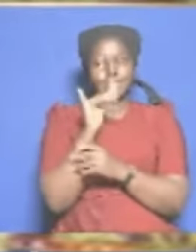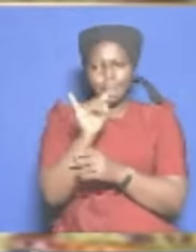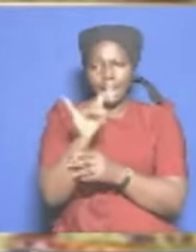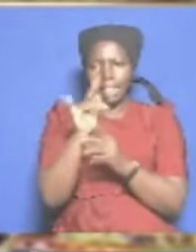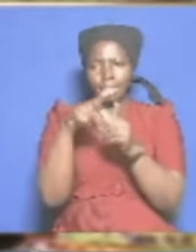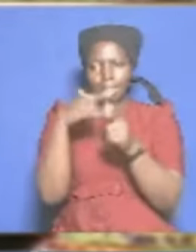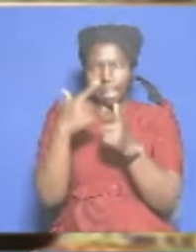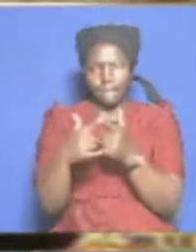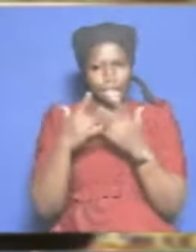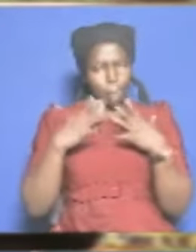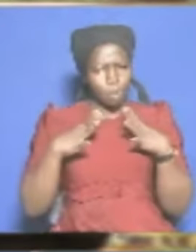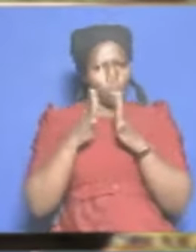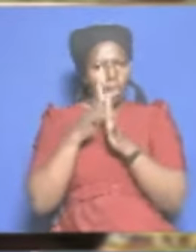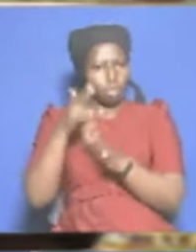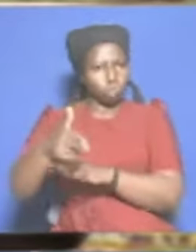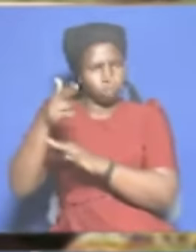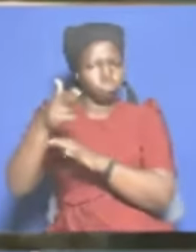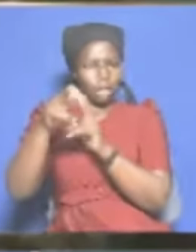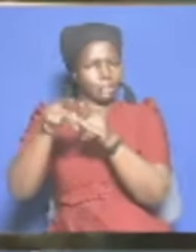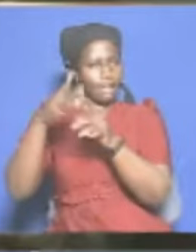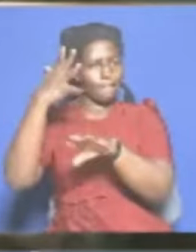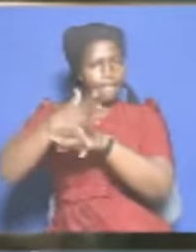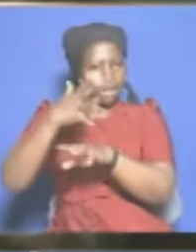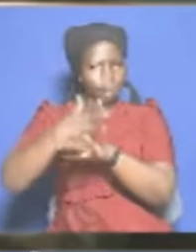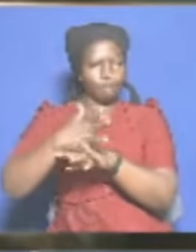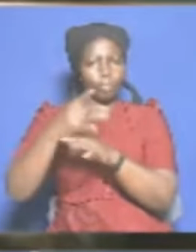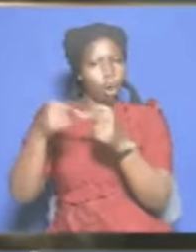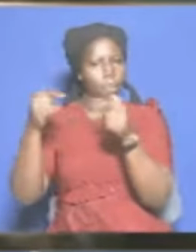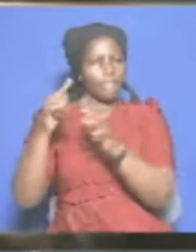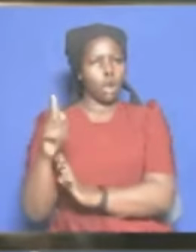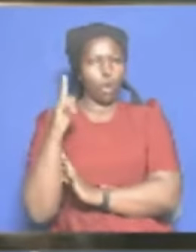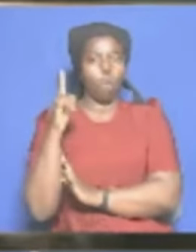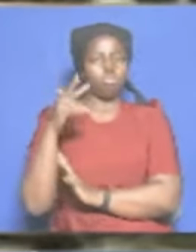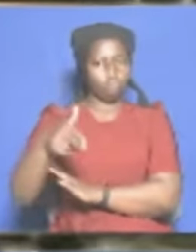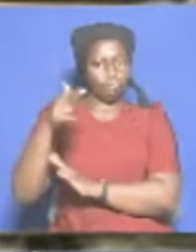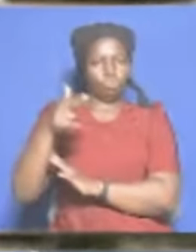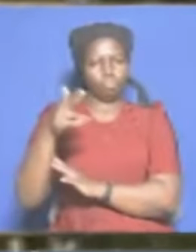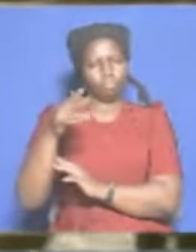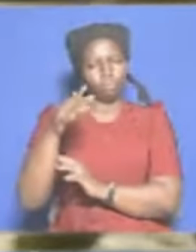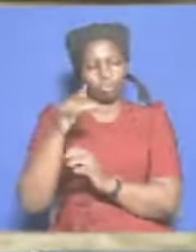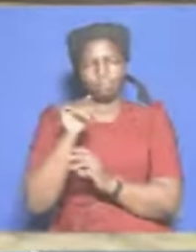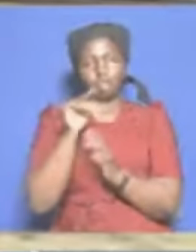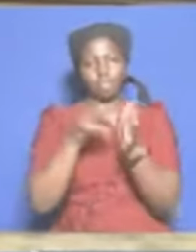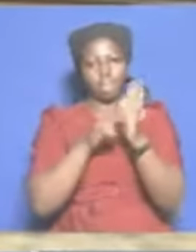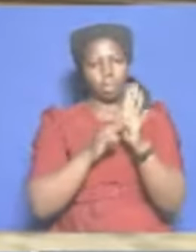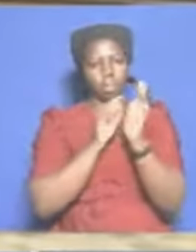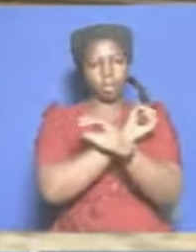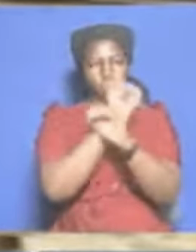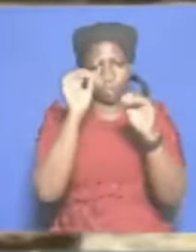silaha, hiyo ni silaha rama haitakikani. Reporting for Channel 1 News, I'm Jackie Wambiru.